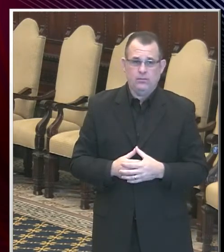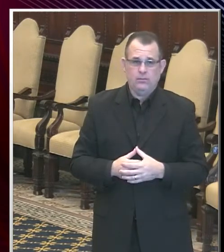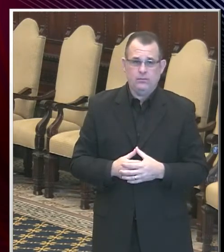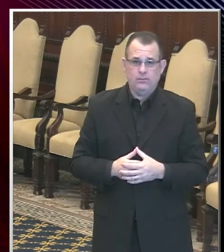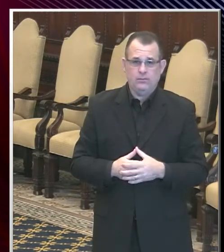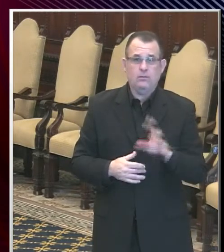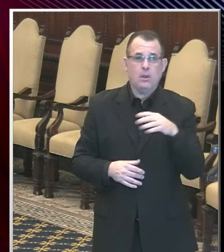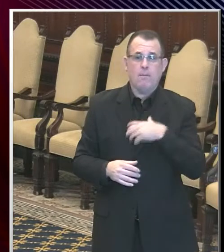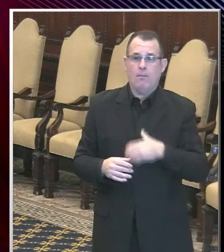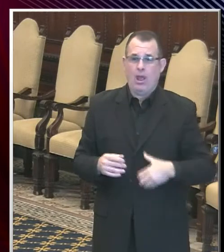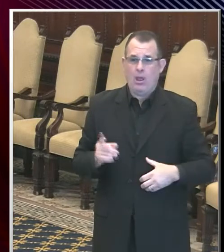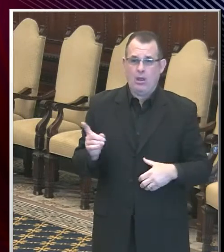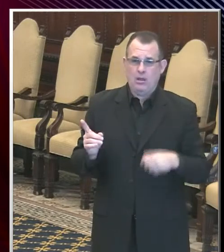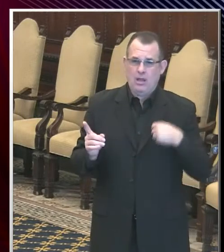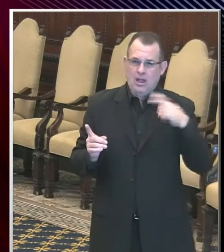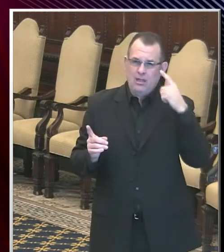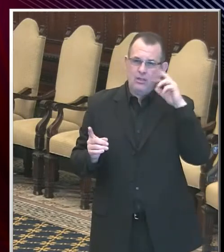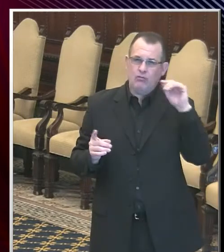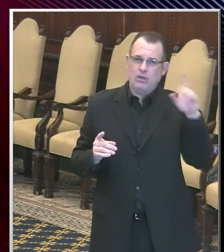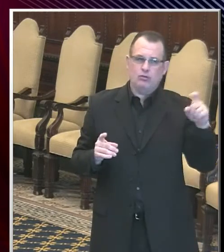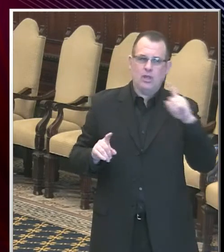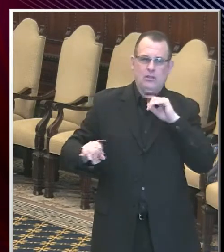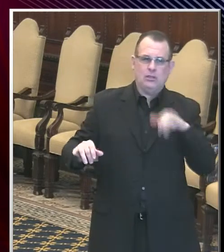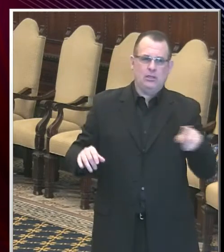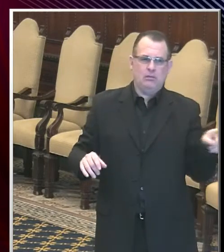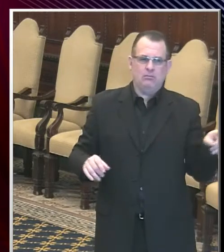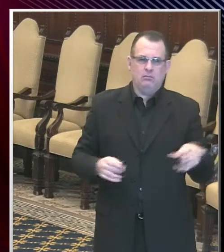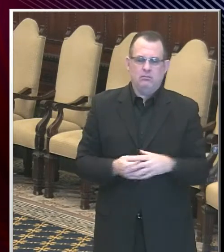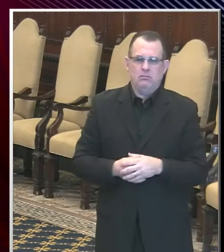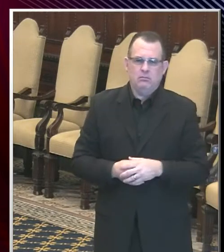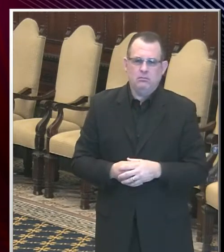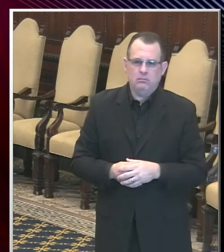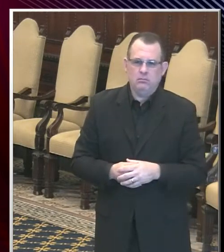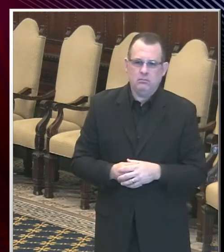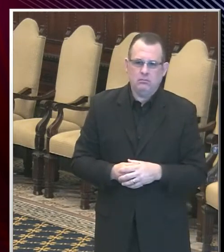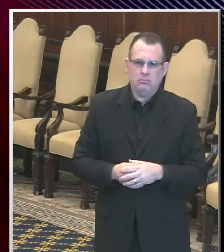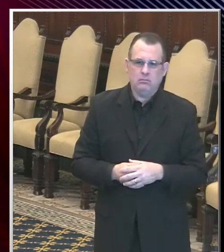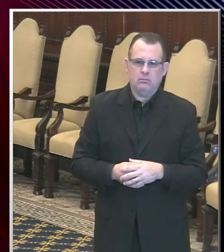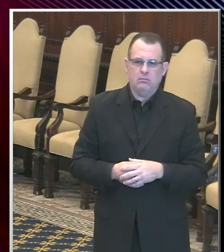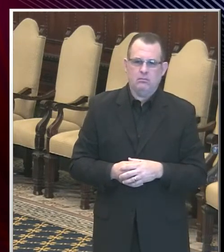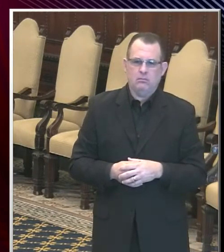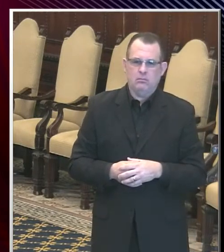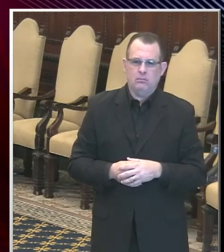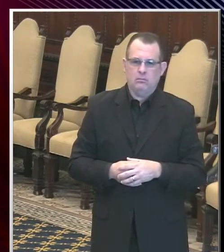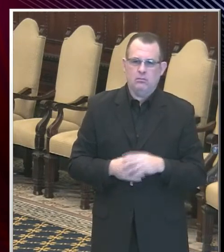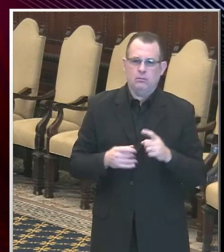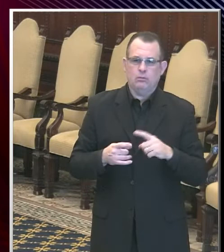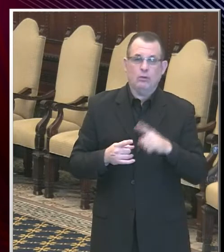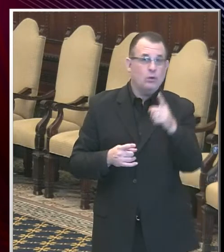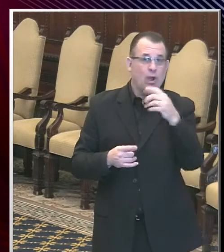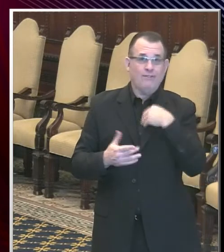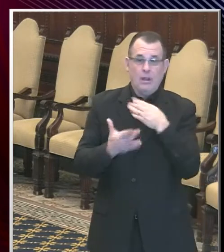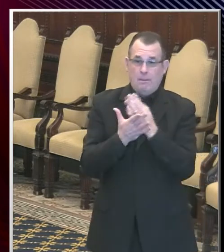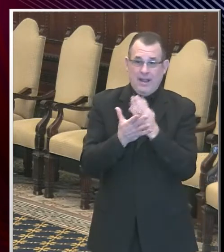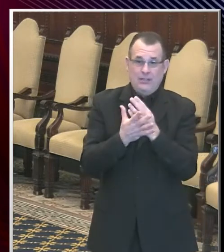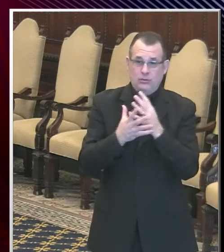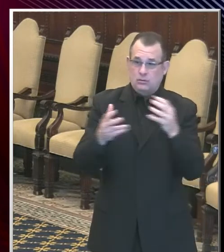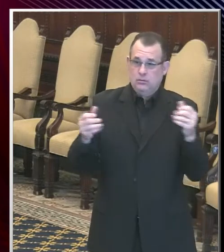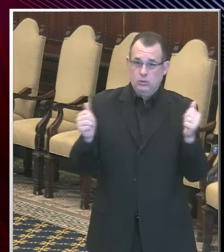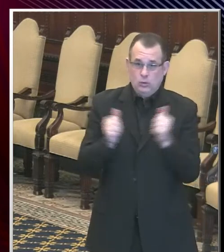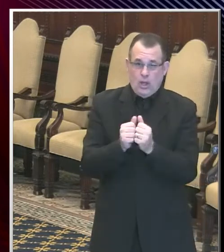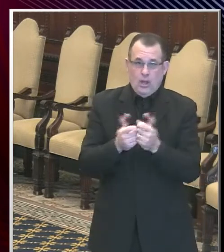I think it's more Rob should answer that initially. Yeah. So whenever you put a budget together, you're weighing different